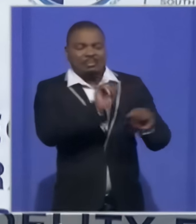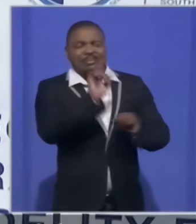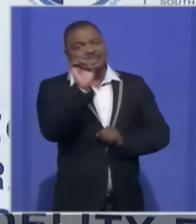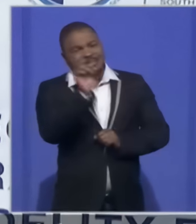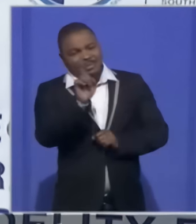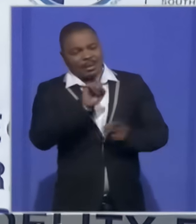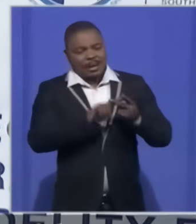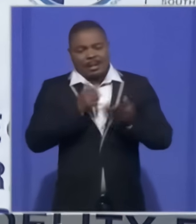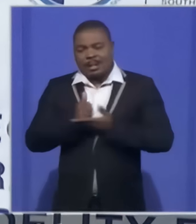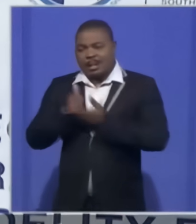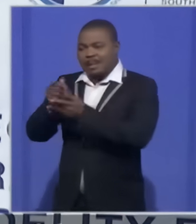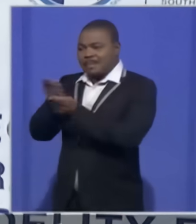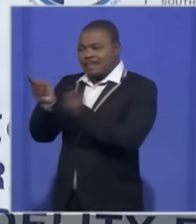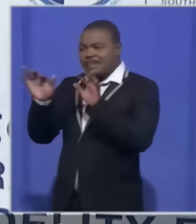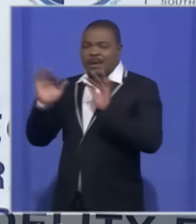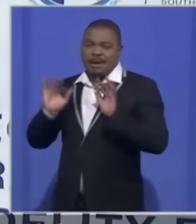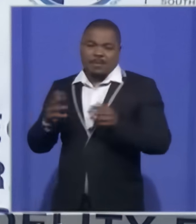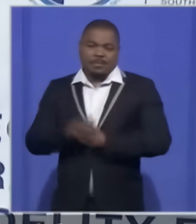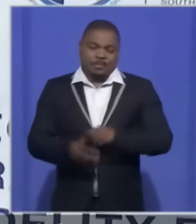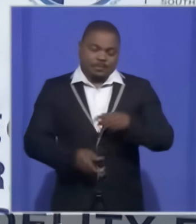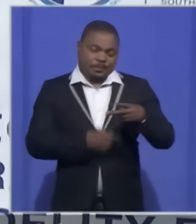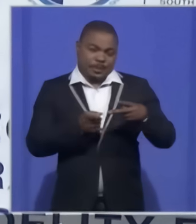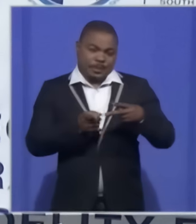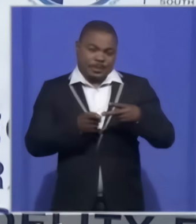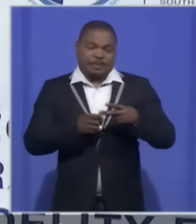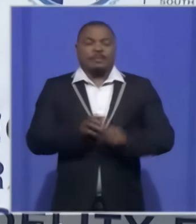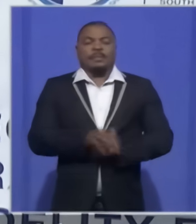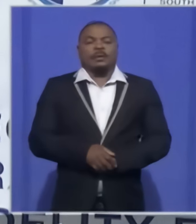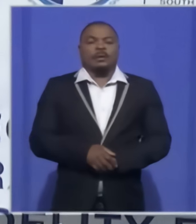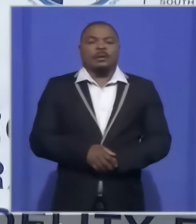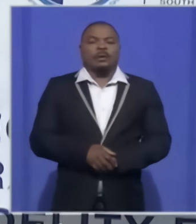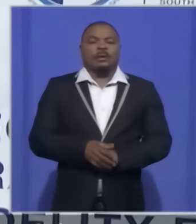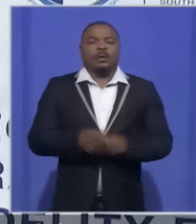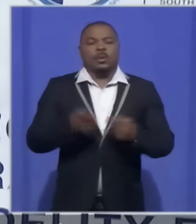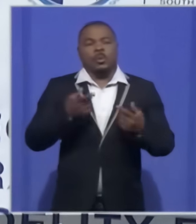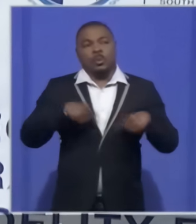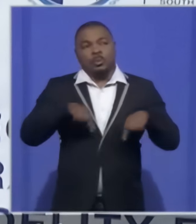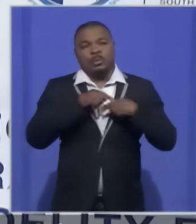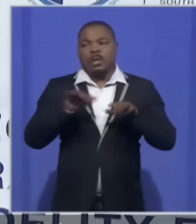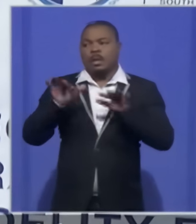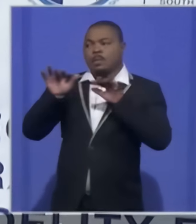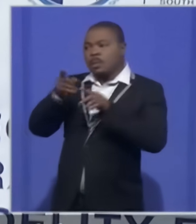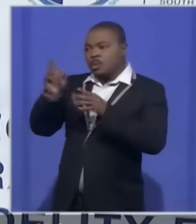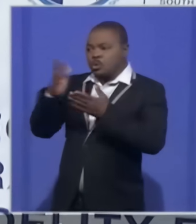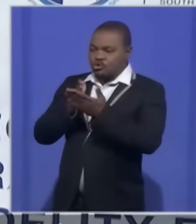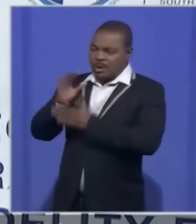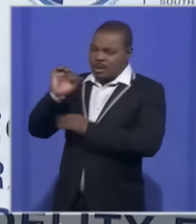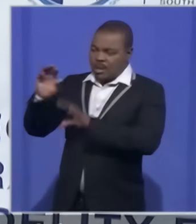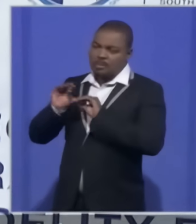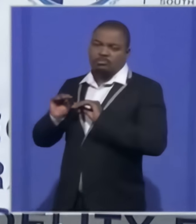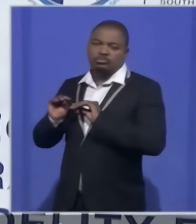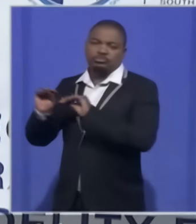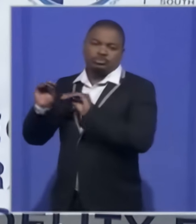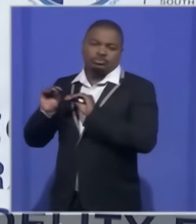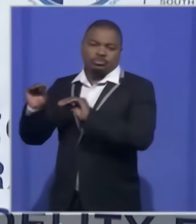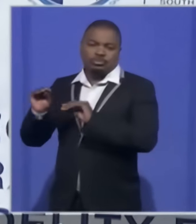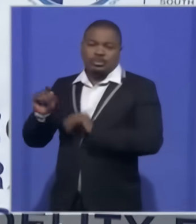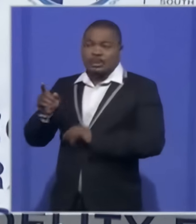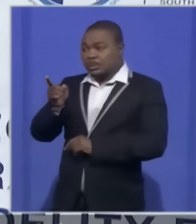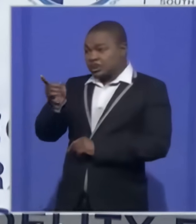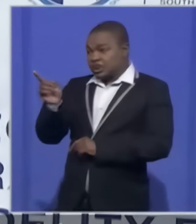ho ba etsetsa sona. Ntho ya bobedi ko ruta batho ditokelo tsa bona ha ba ile